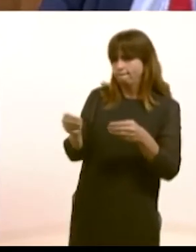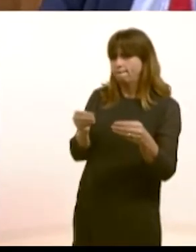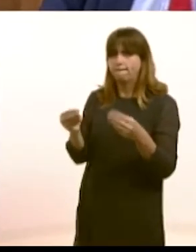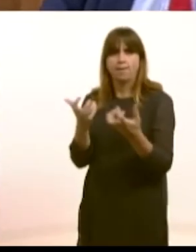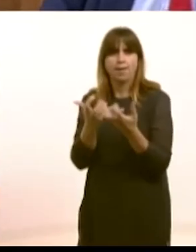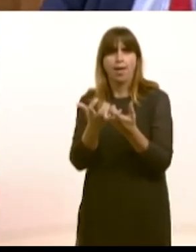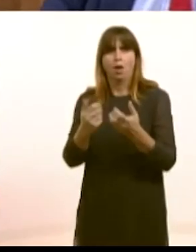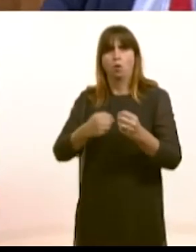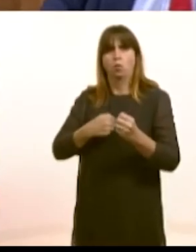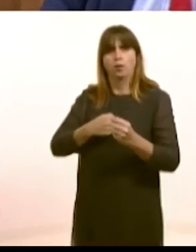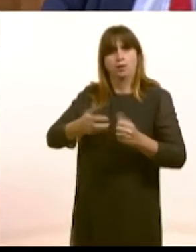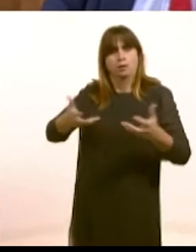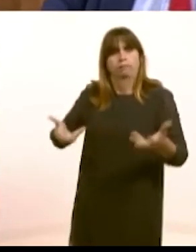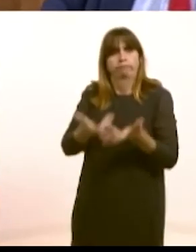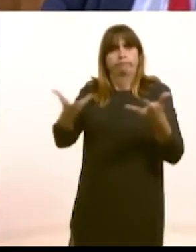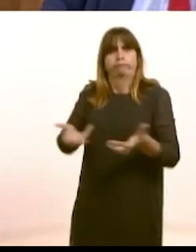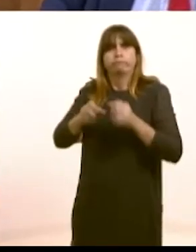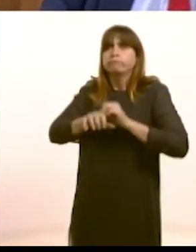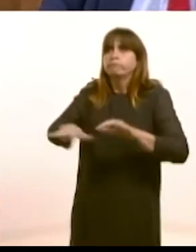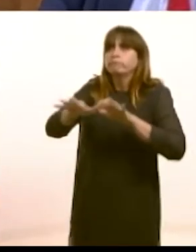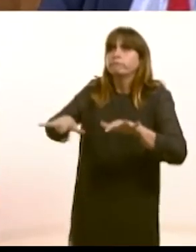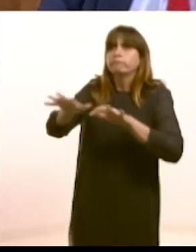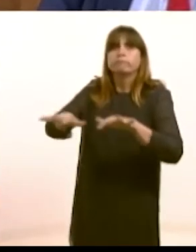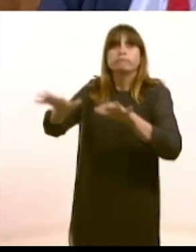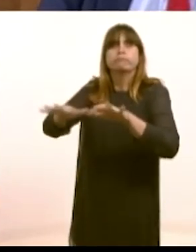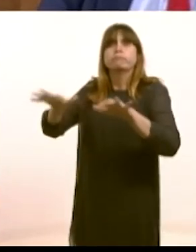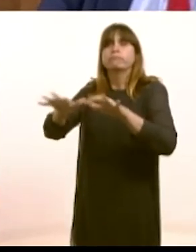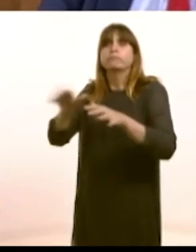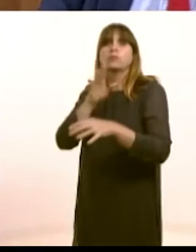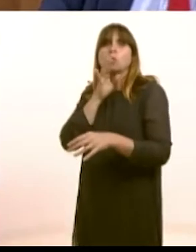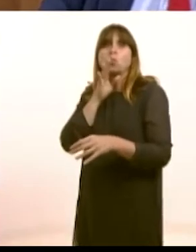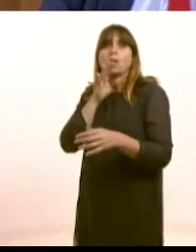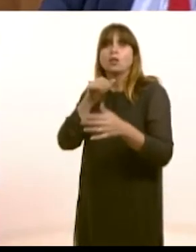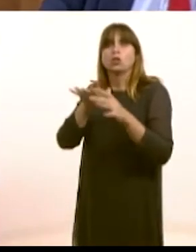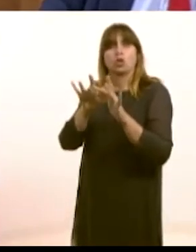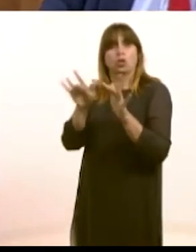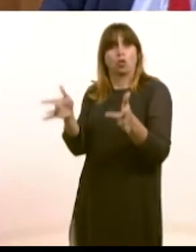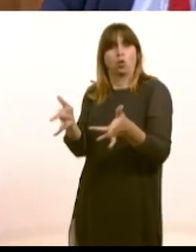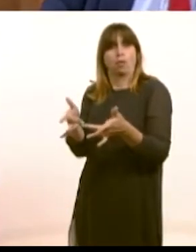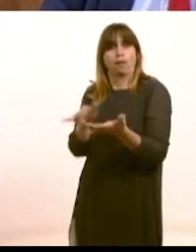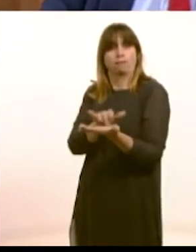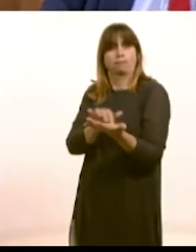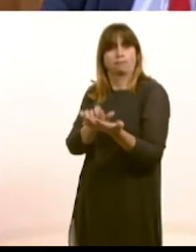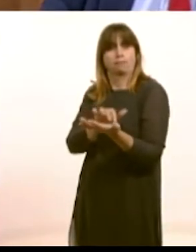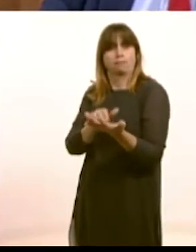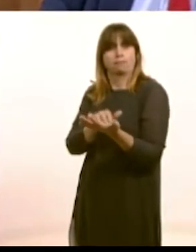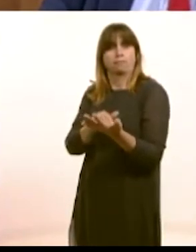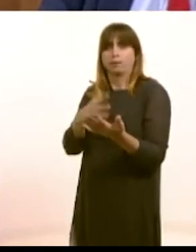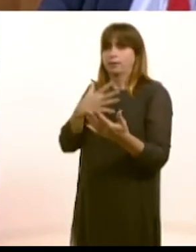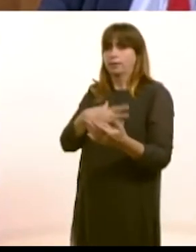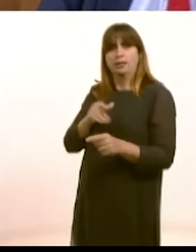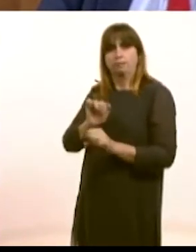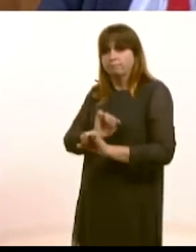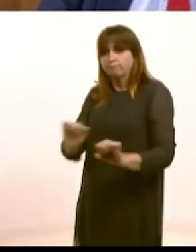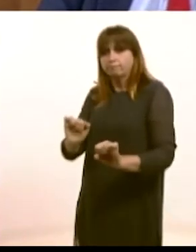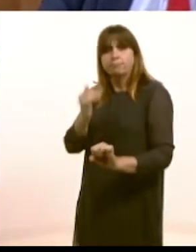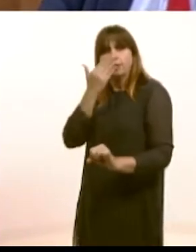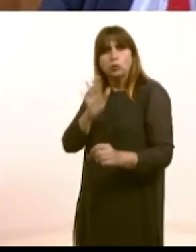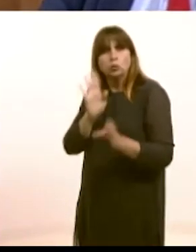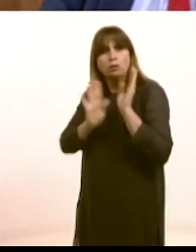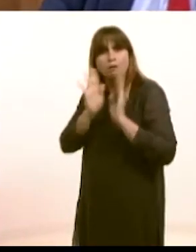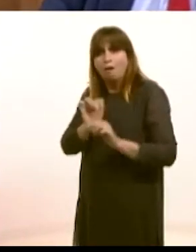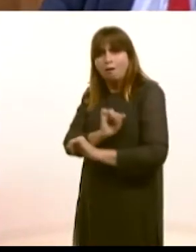supporting and promoting the language in the digital sphere. It's also very important to change the behaviours of young people, and we have